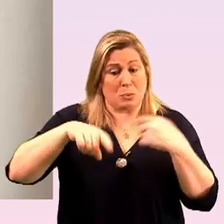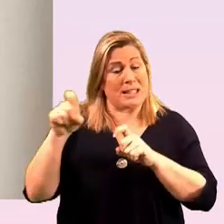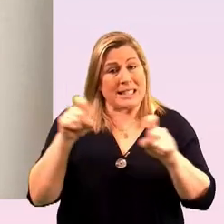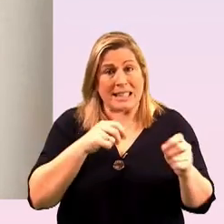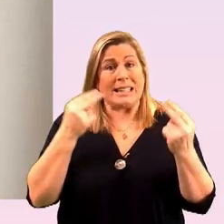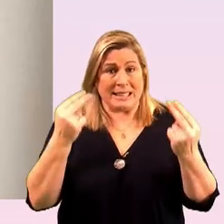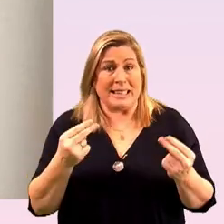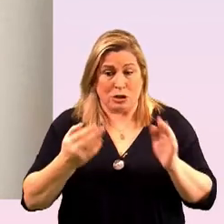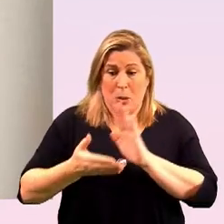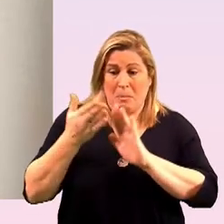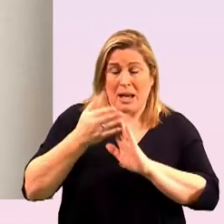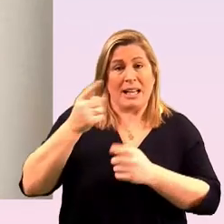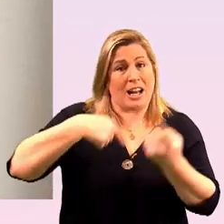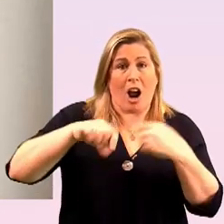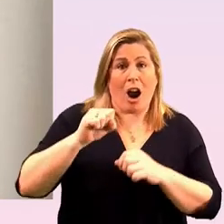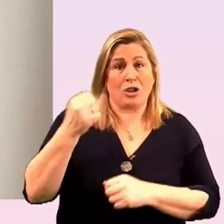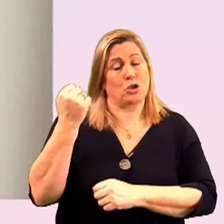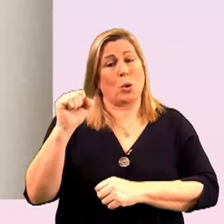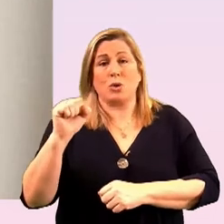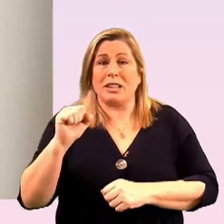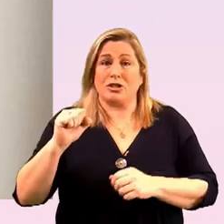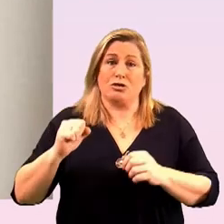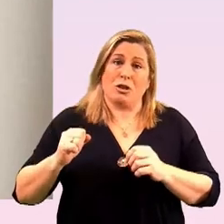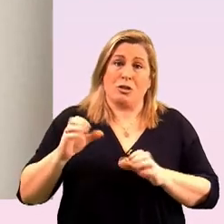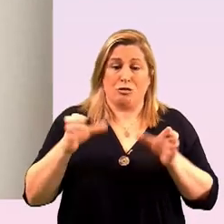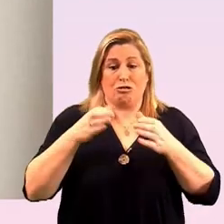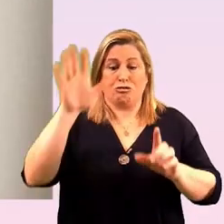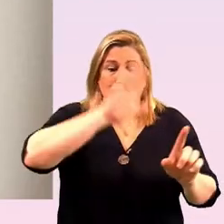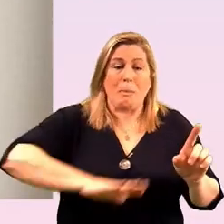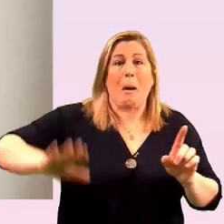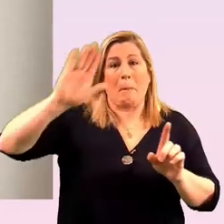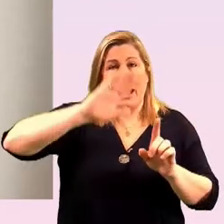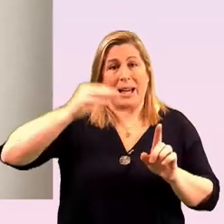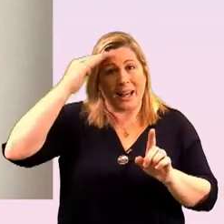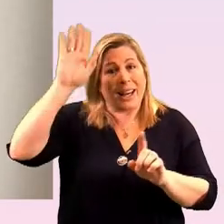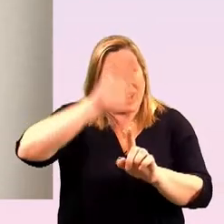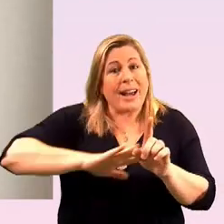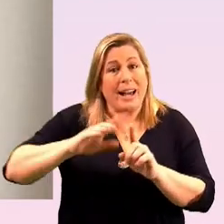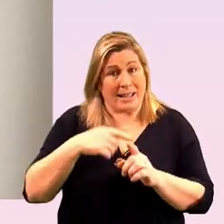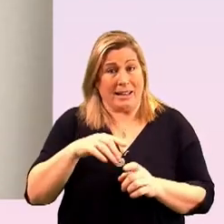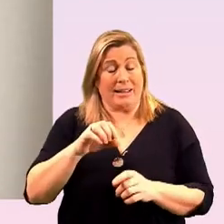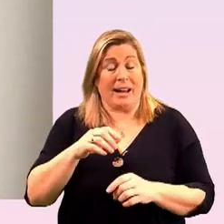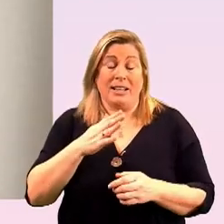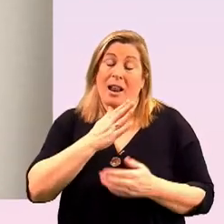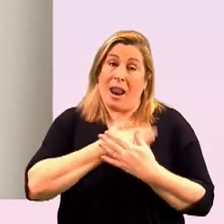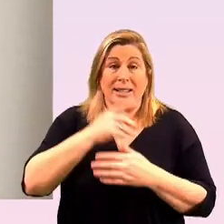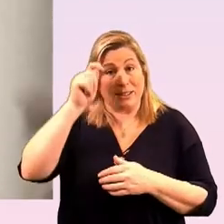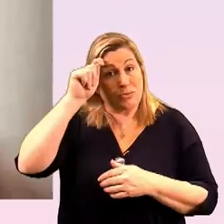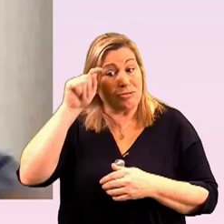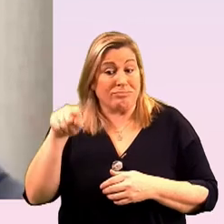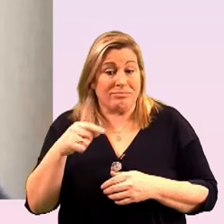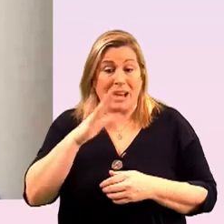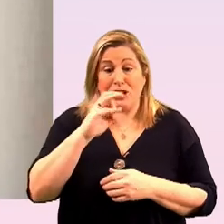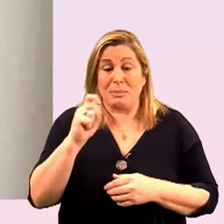socialist republic, and I'd like to imagine that LGBT staff networks will aim to be at the centre of those discussions, so that it's